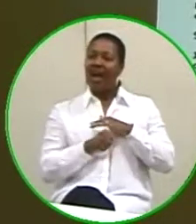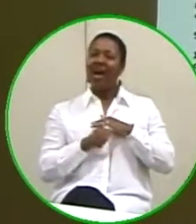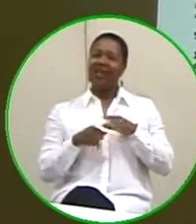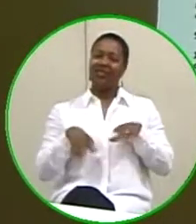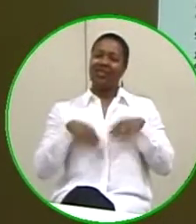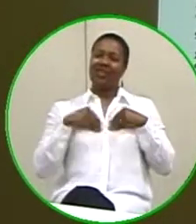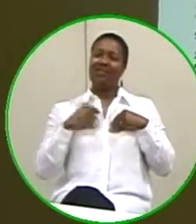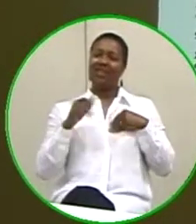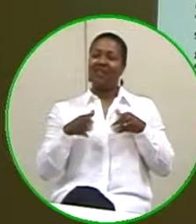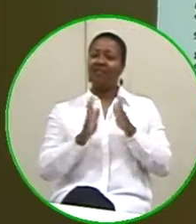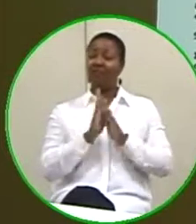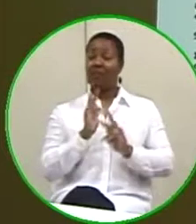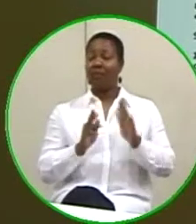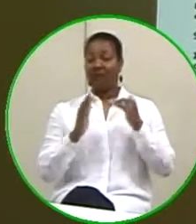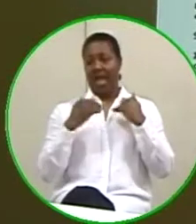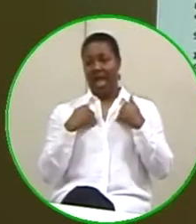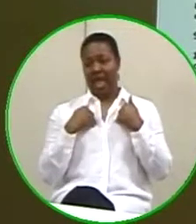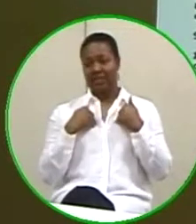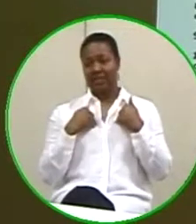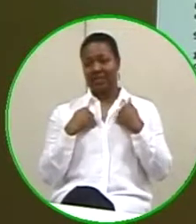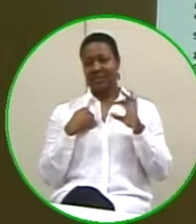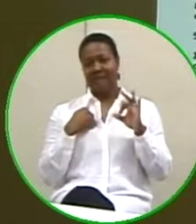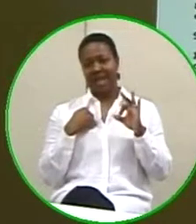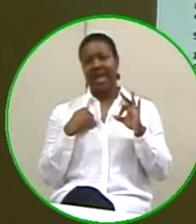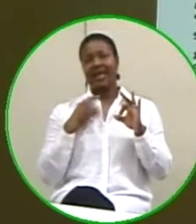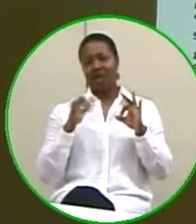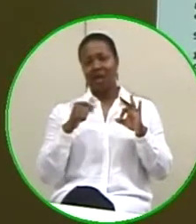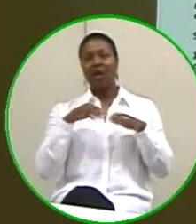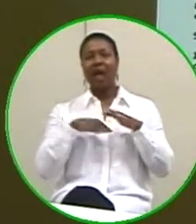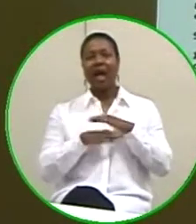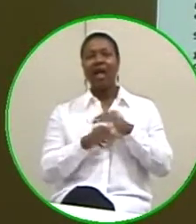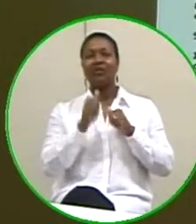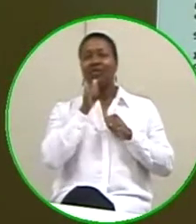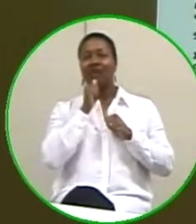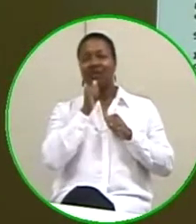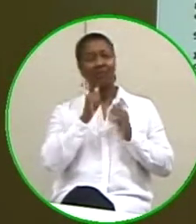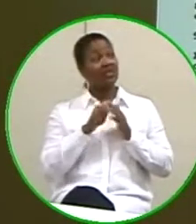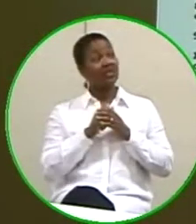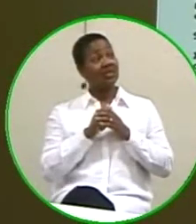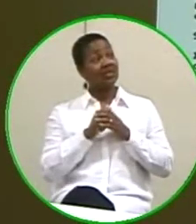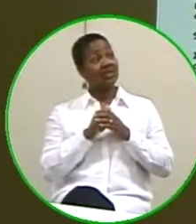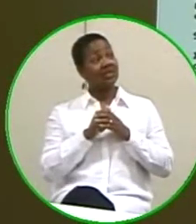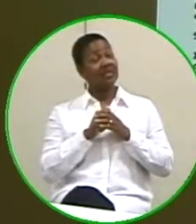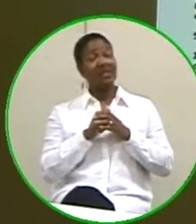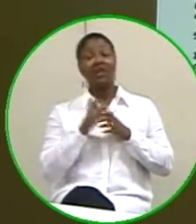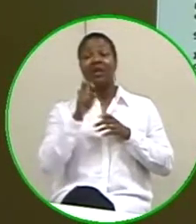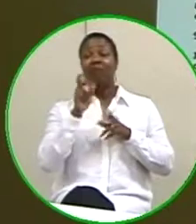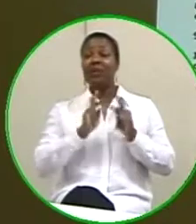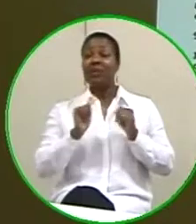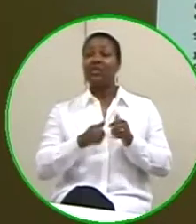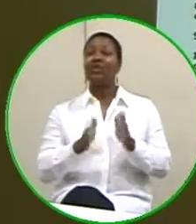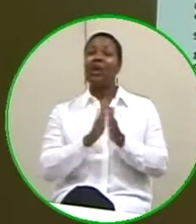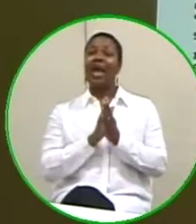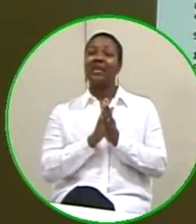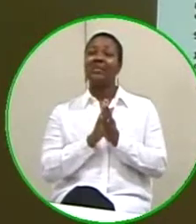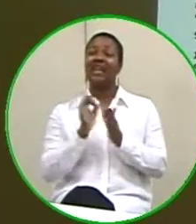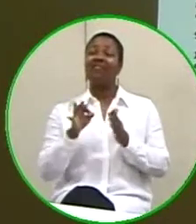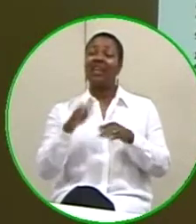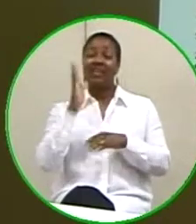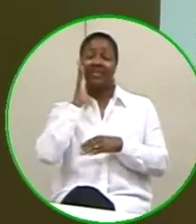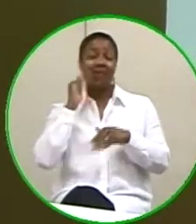of the humans. 9, the dog can sleep under the covers at night, followed by 10, humans must ask permission to sleep under the covers